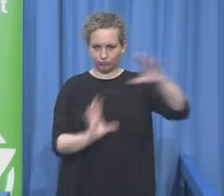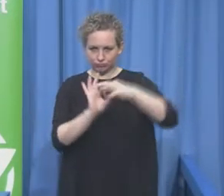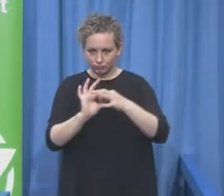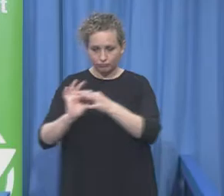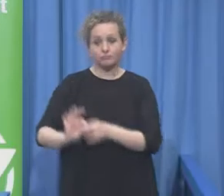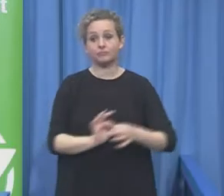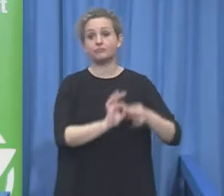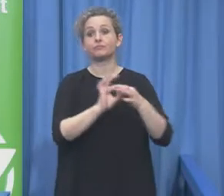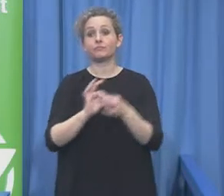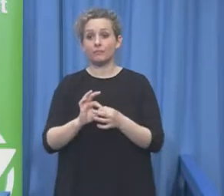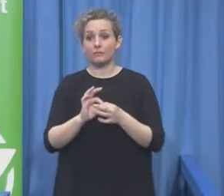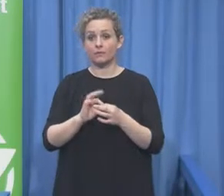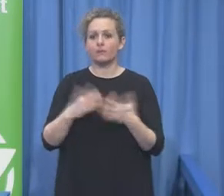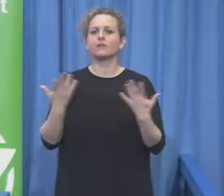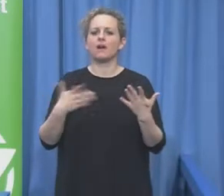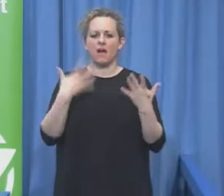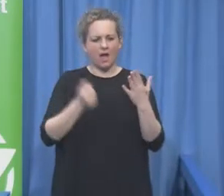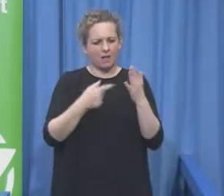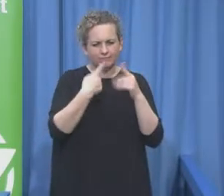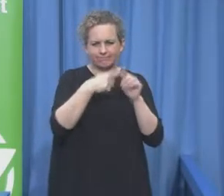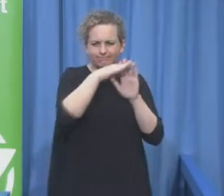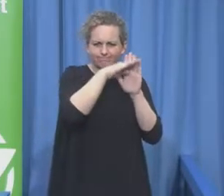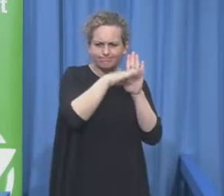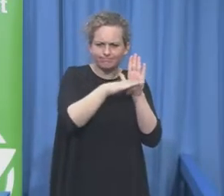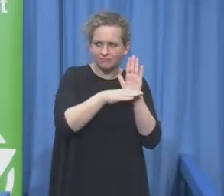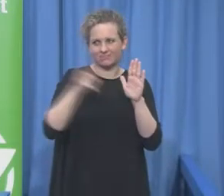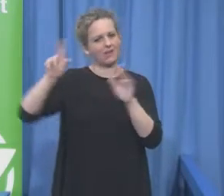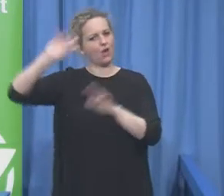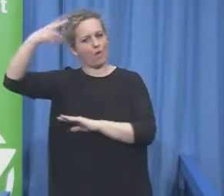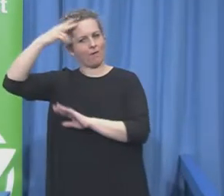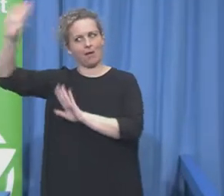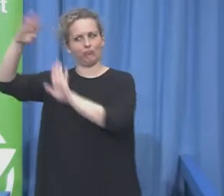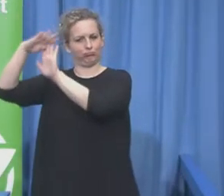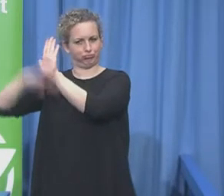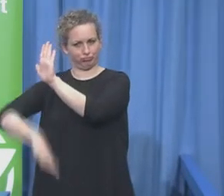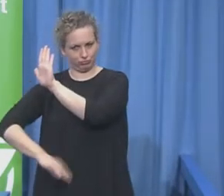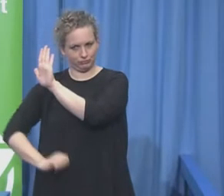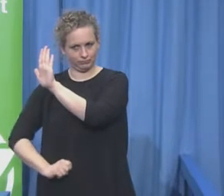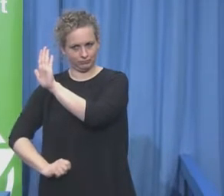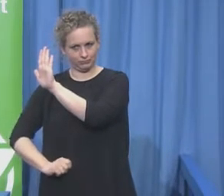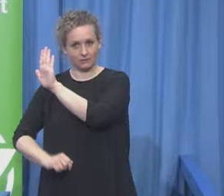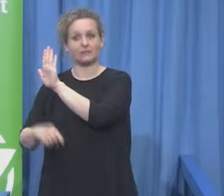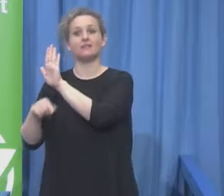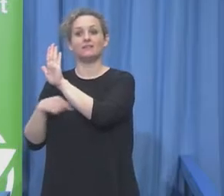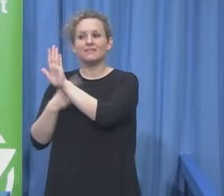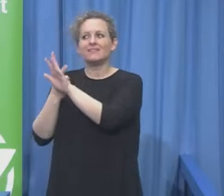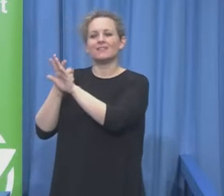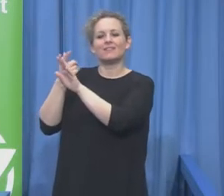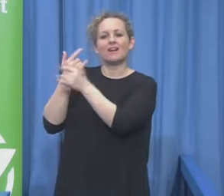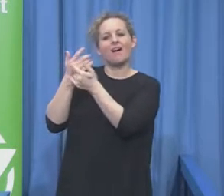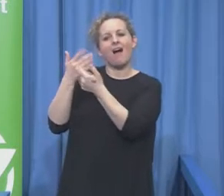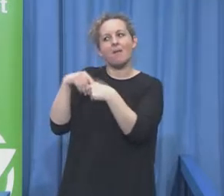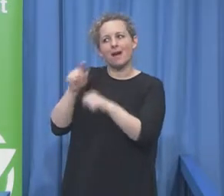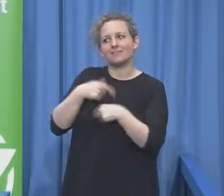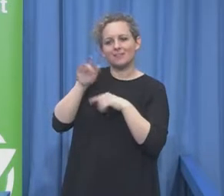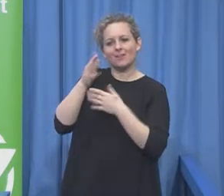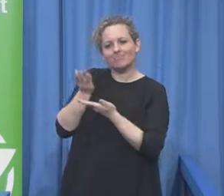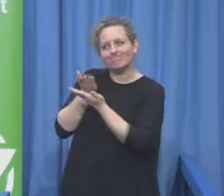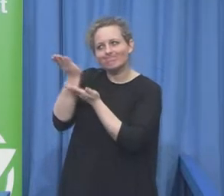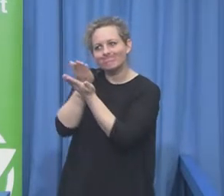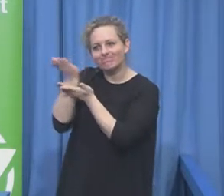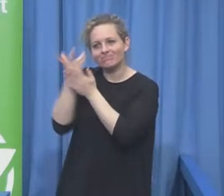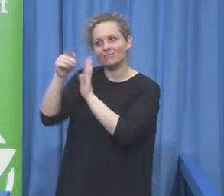framed policies, and I'm going to share how we have influenced a couple of policies which has helped creating more employment.